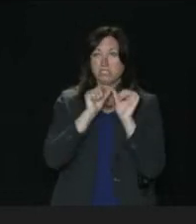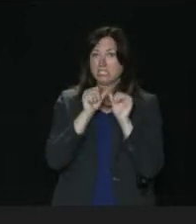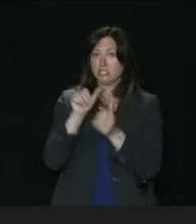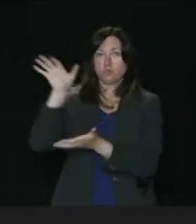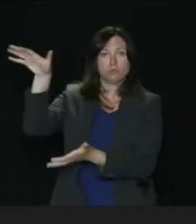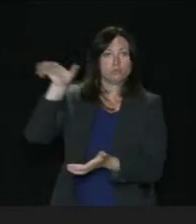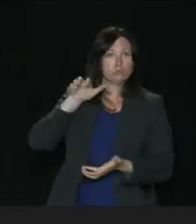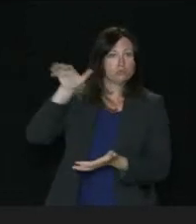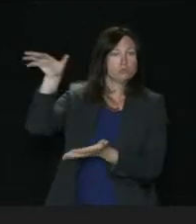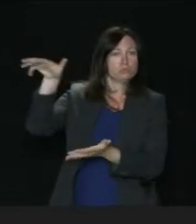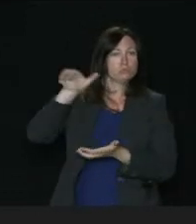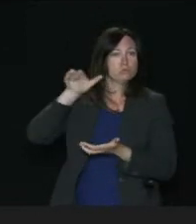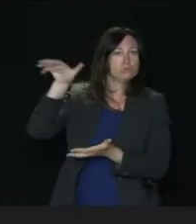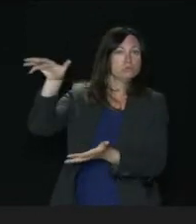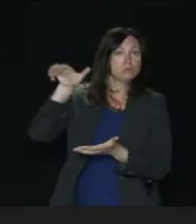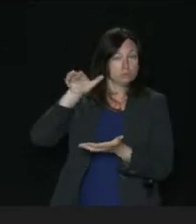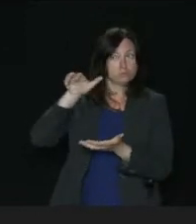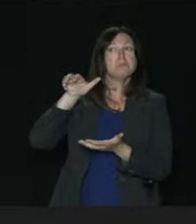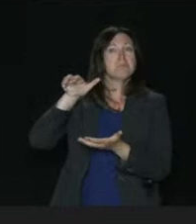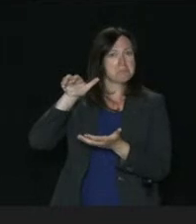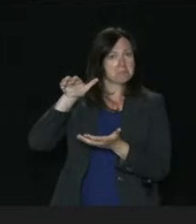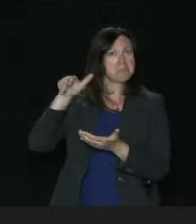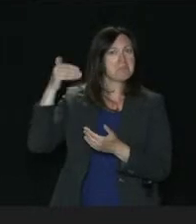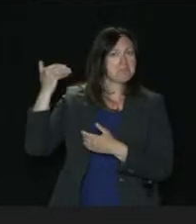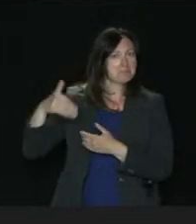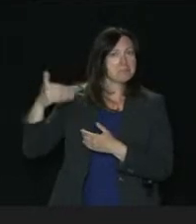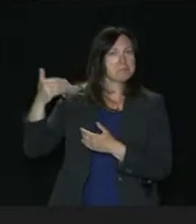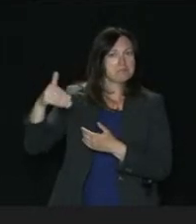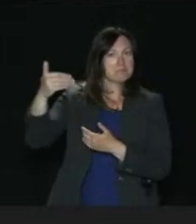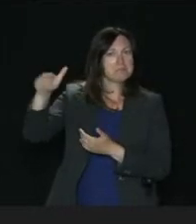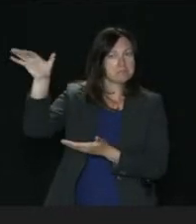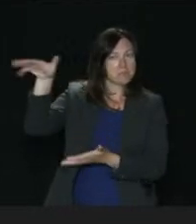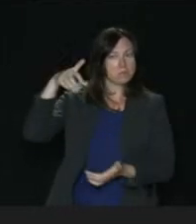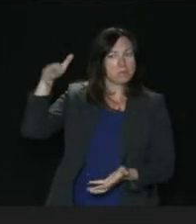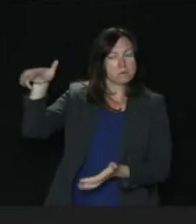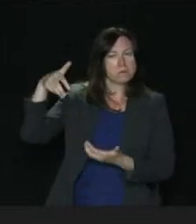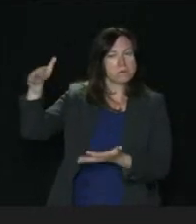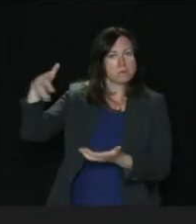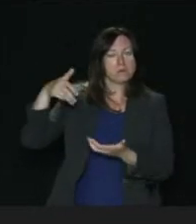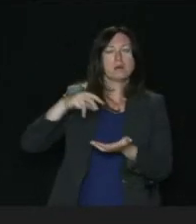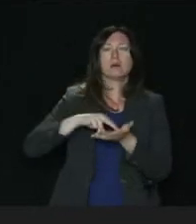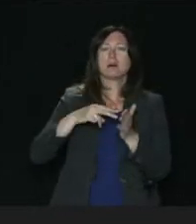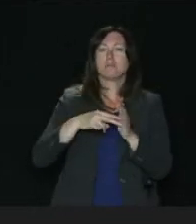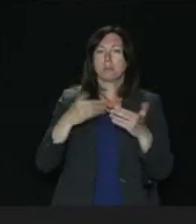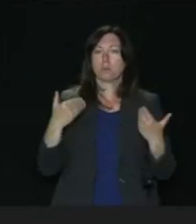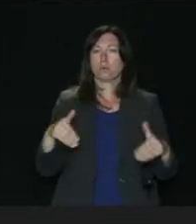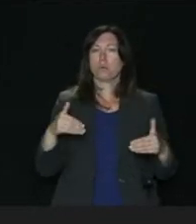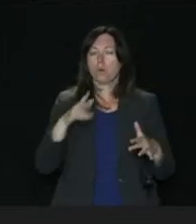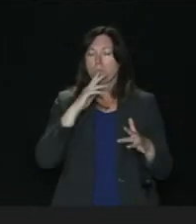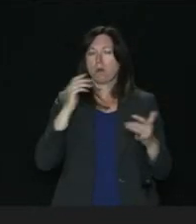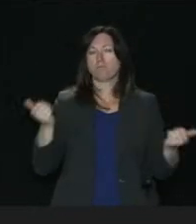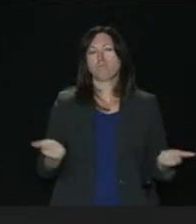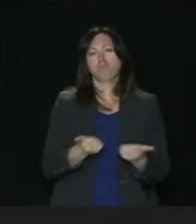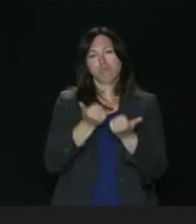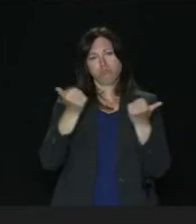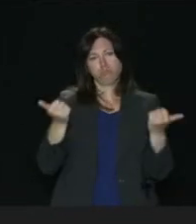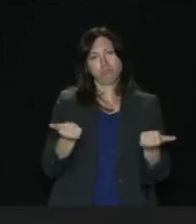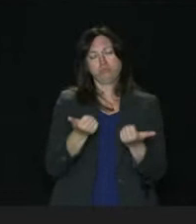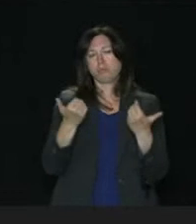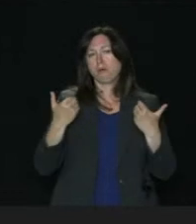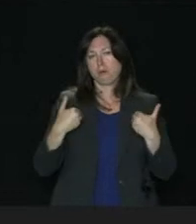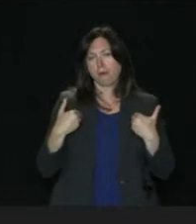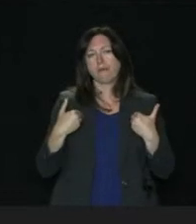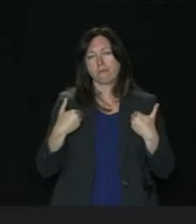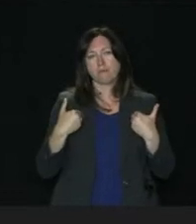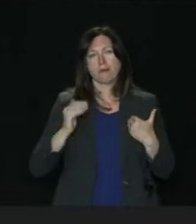and they are doing so regularly. So I can tell you that we're well on our way to have sufficient supply to meet